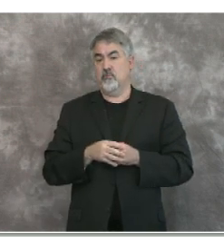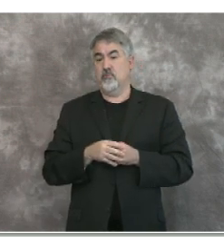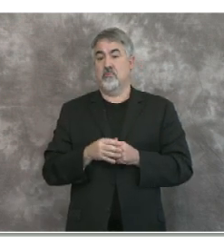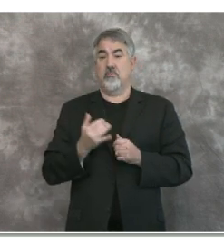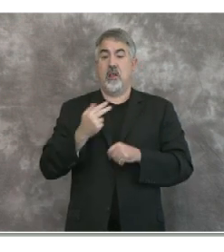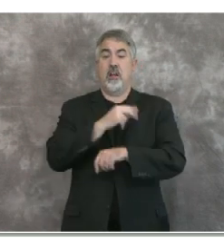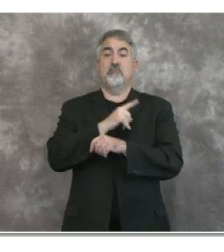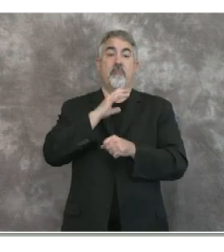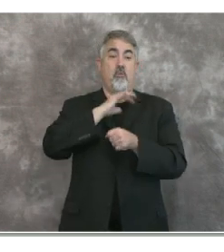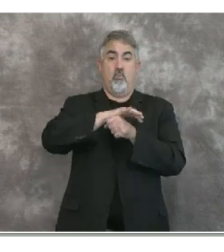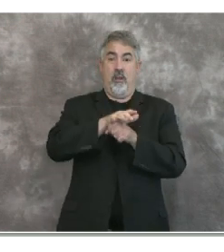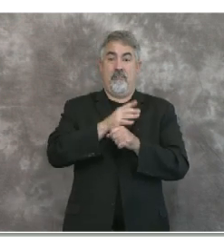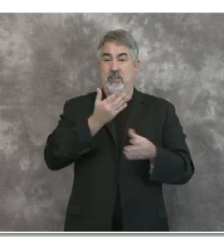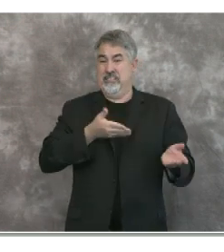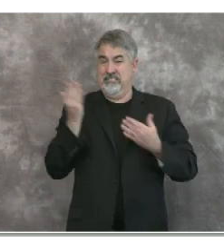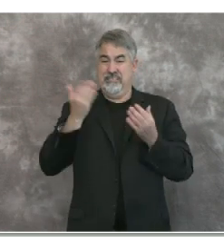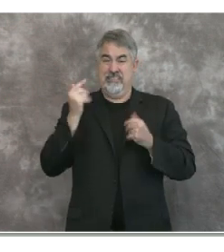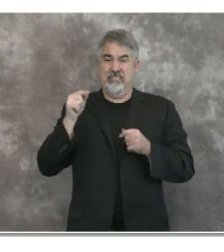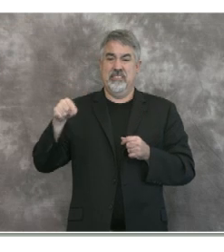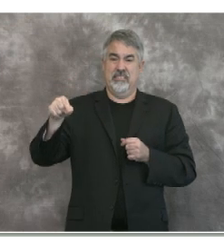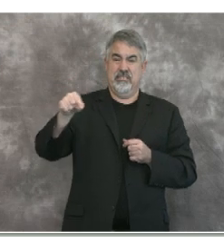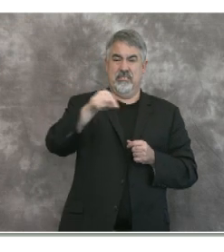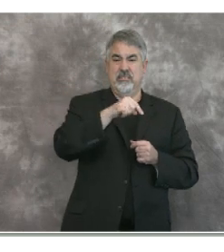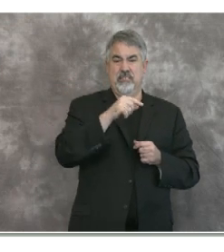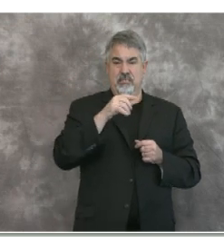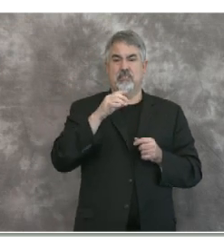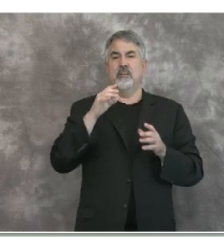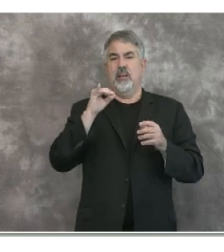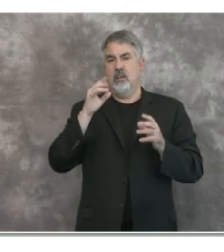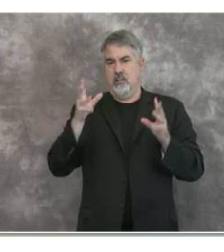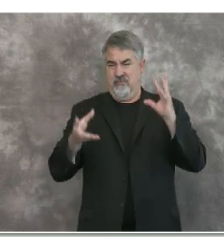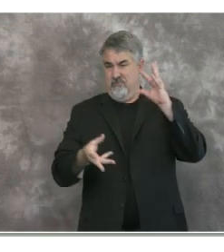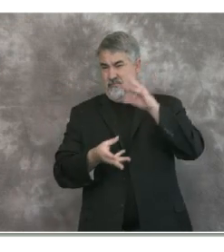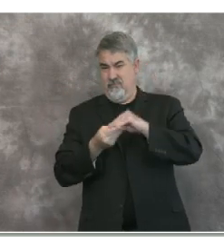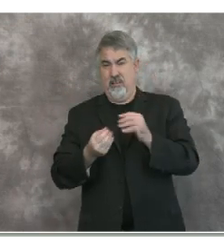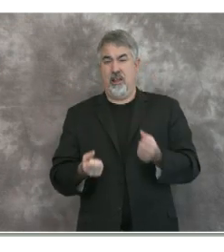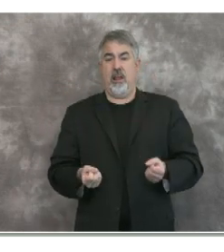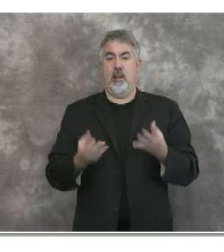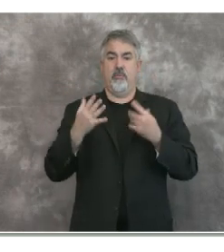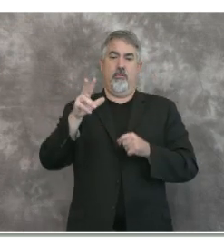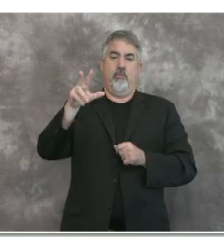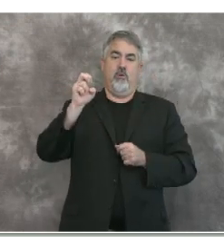COVID, both ICU and non-ICU, presently stands at